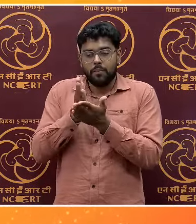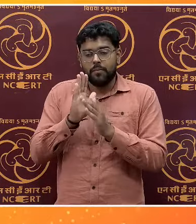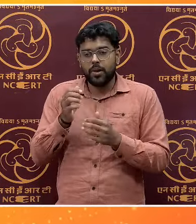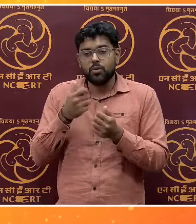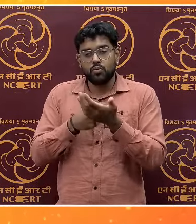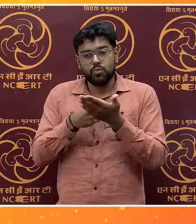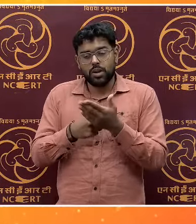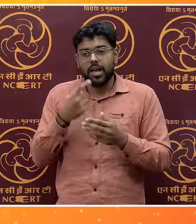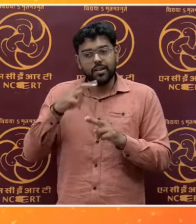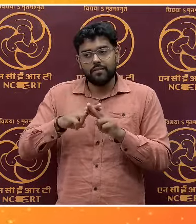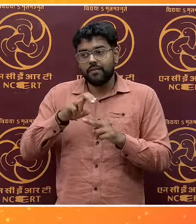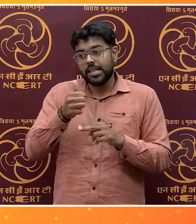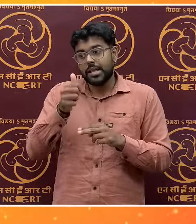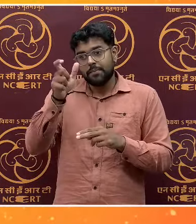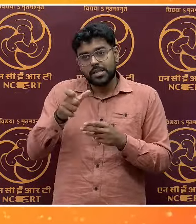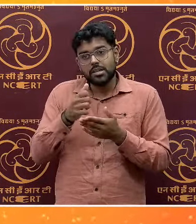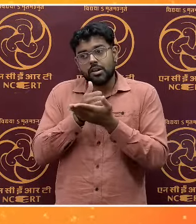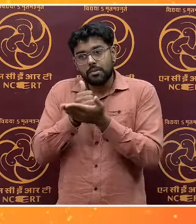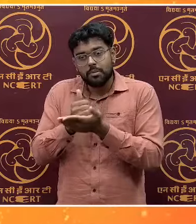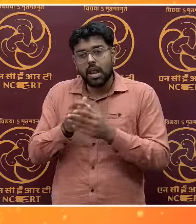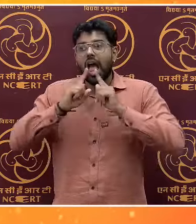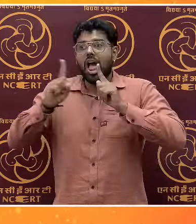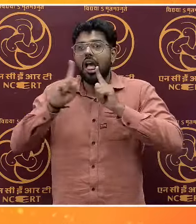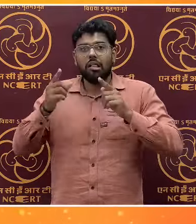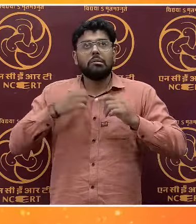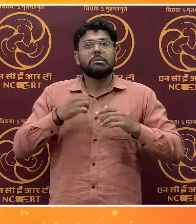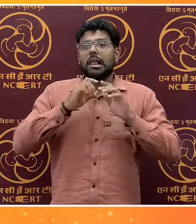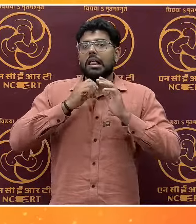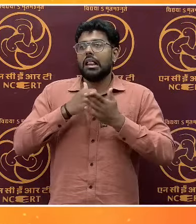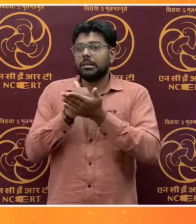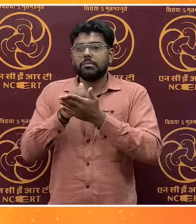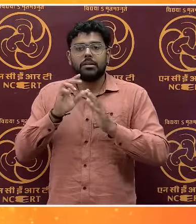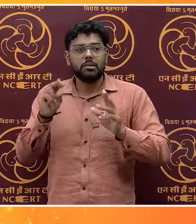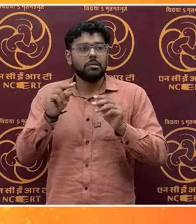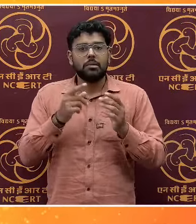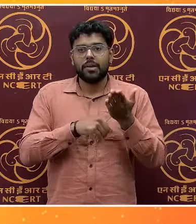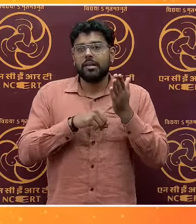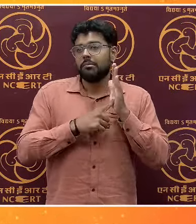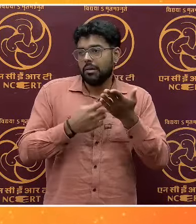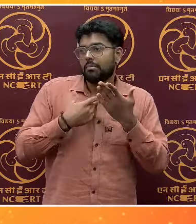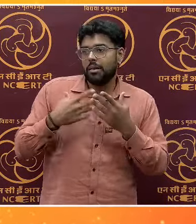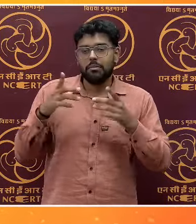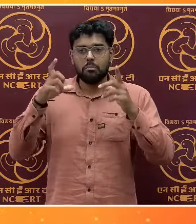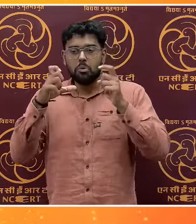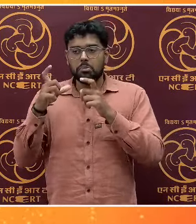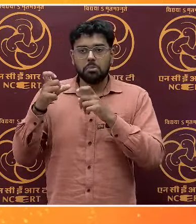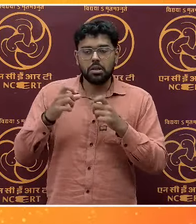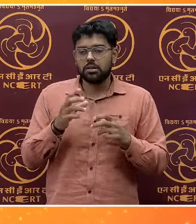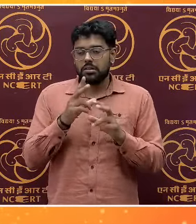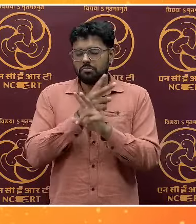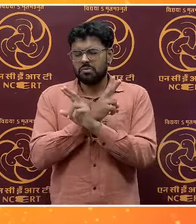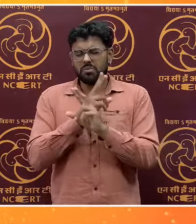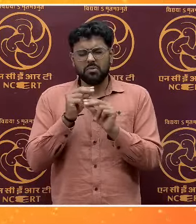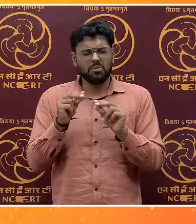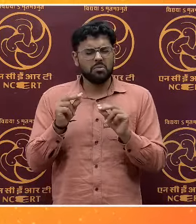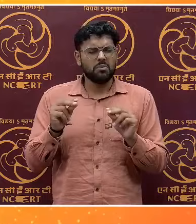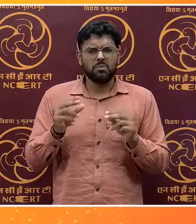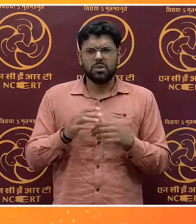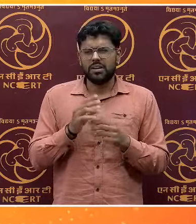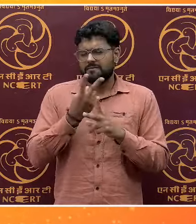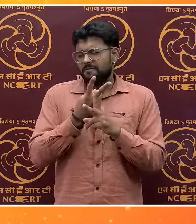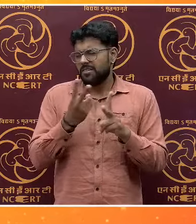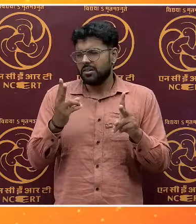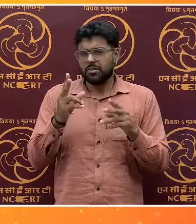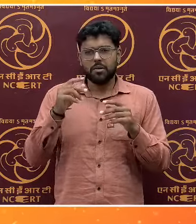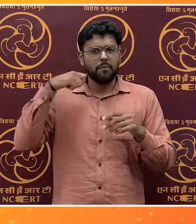someone, you should not shout Yeah, of that you are course. helping. You should not show the True. pictures, post here and there, go in news and